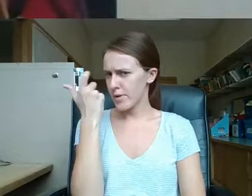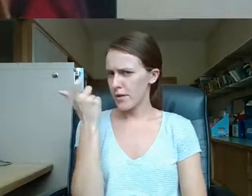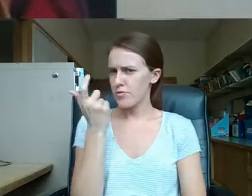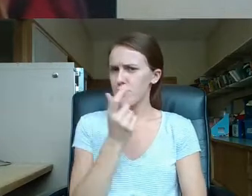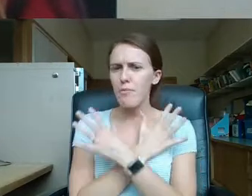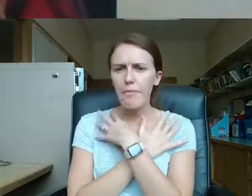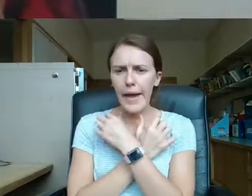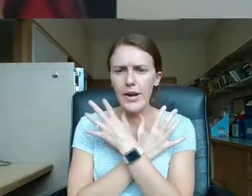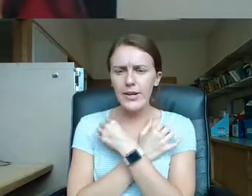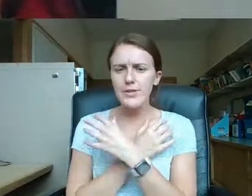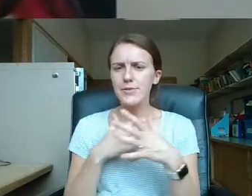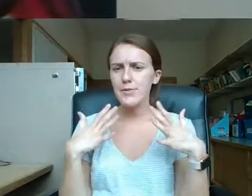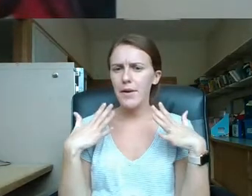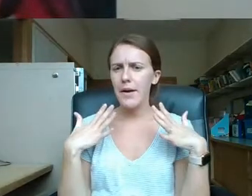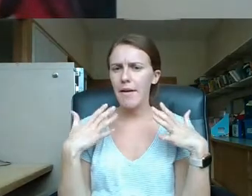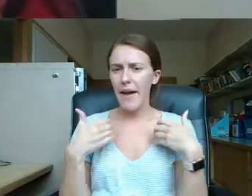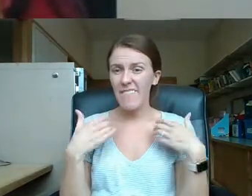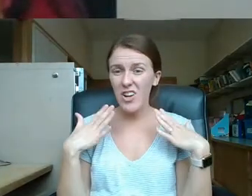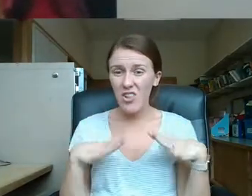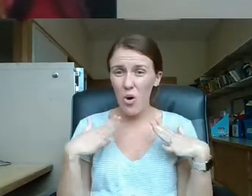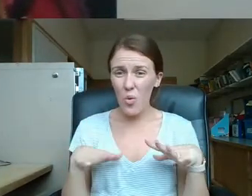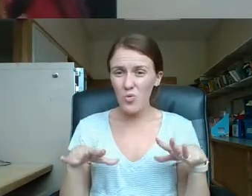clothes? No.